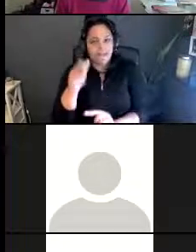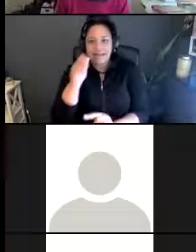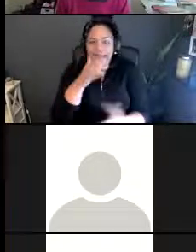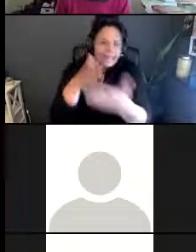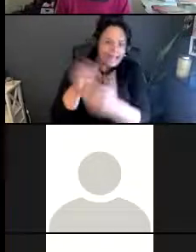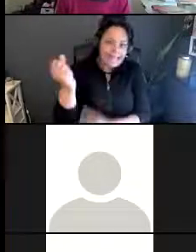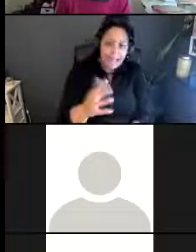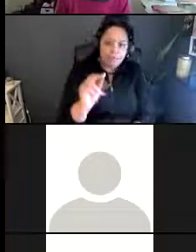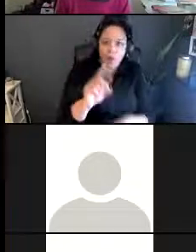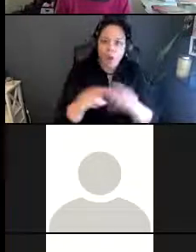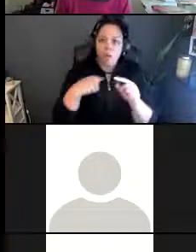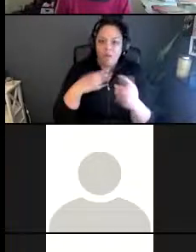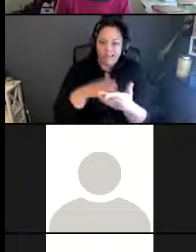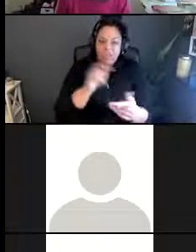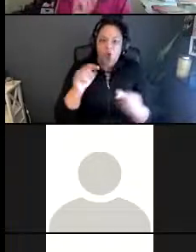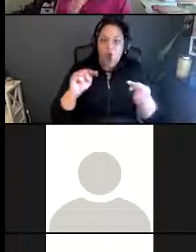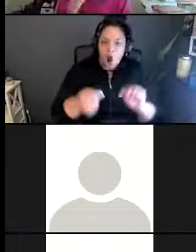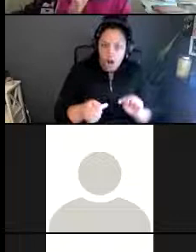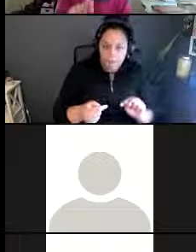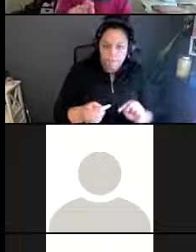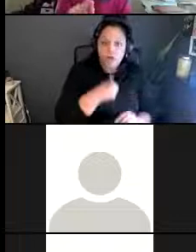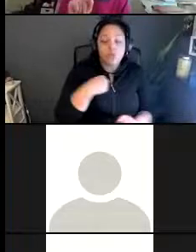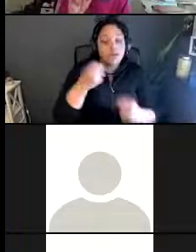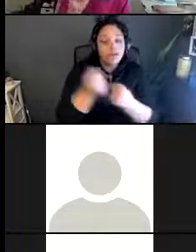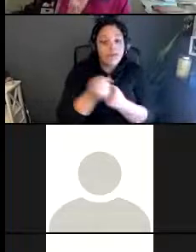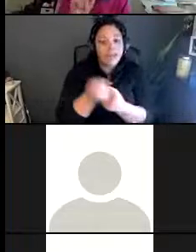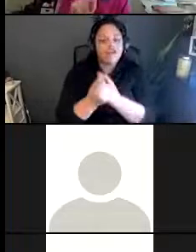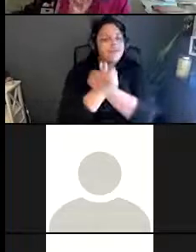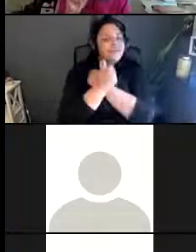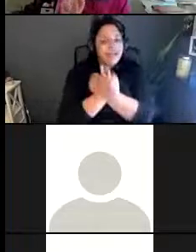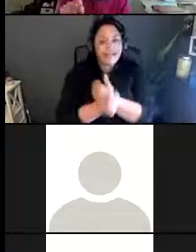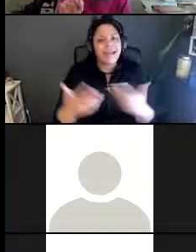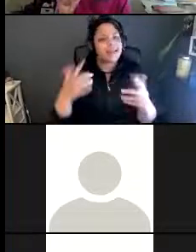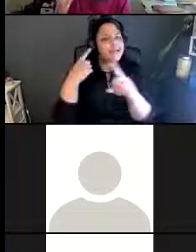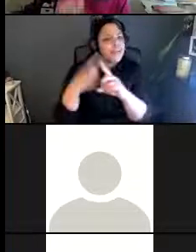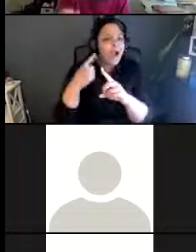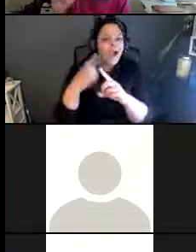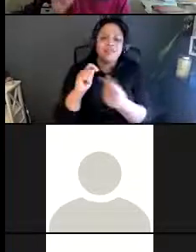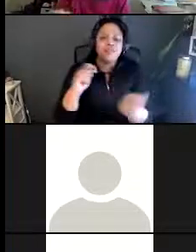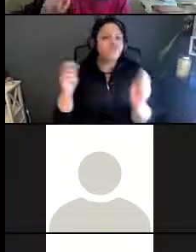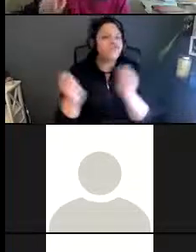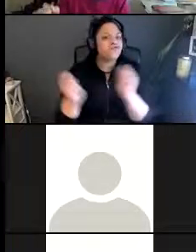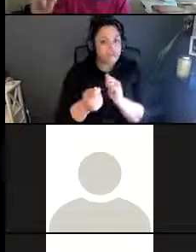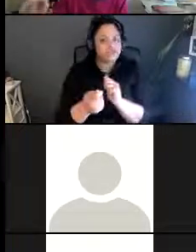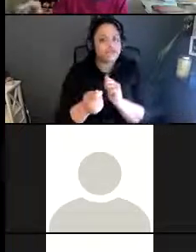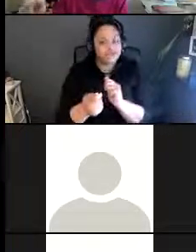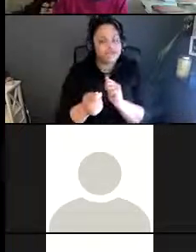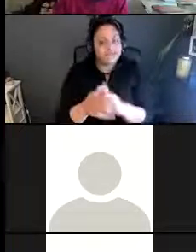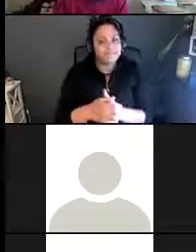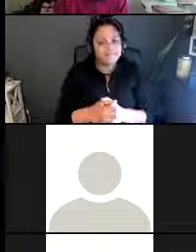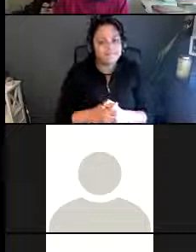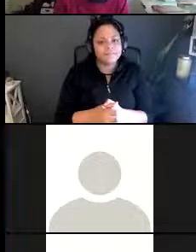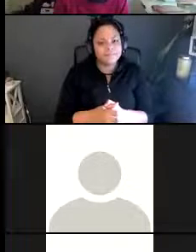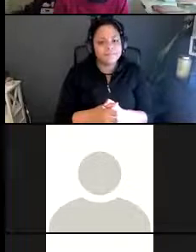anti-gambling. It's in favor of any positive change as defined by the